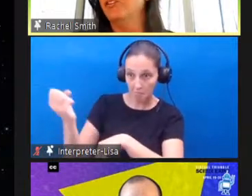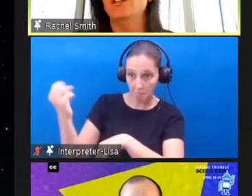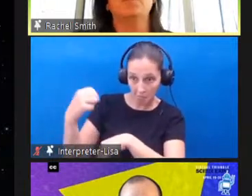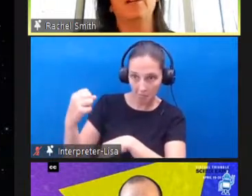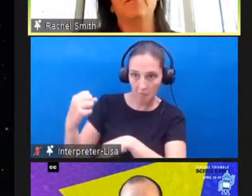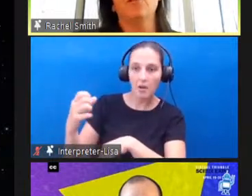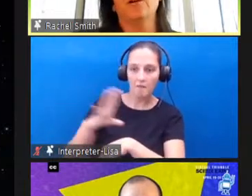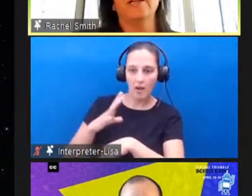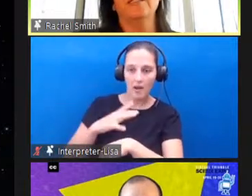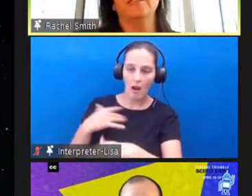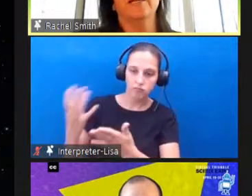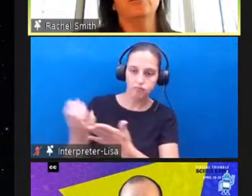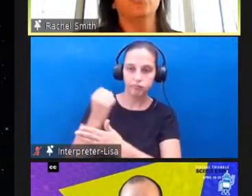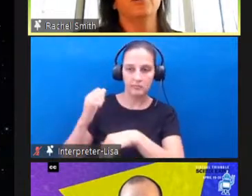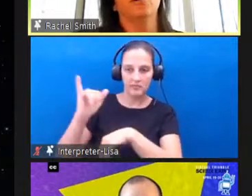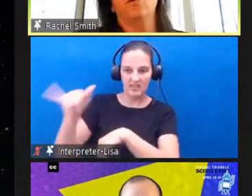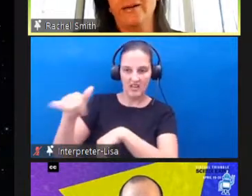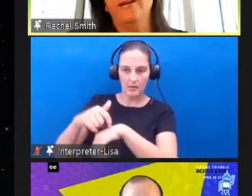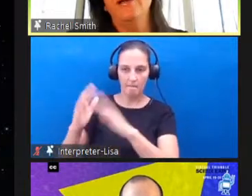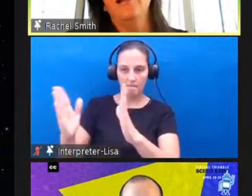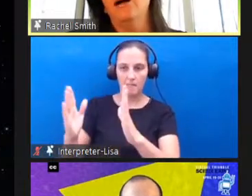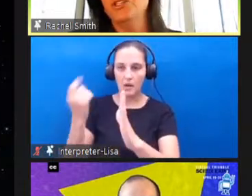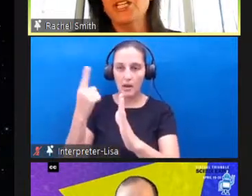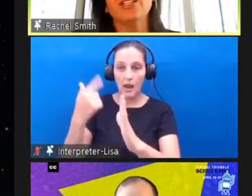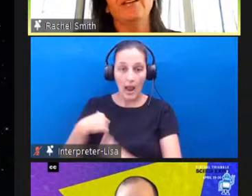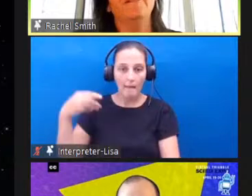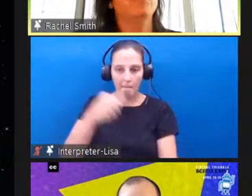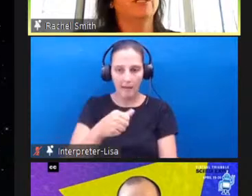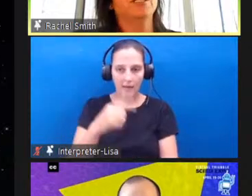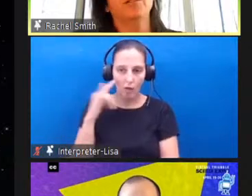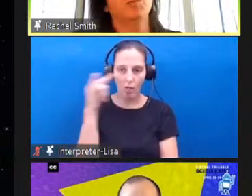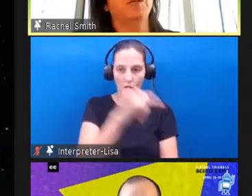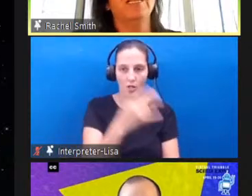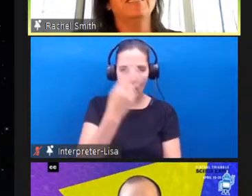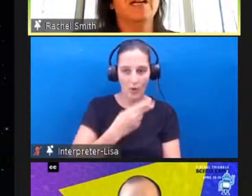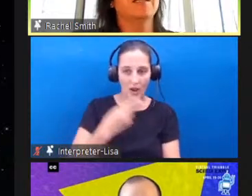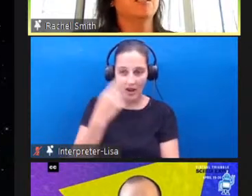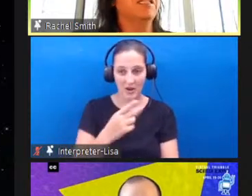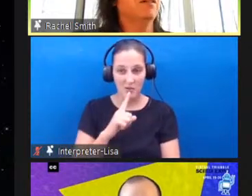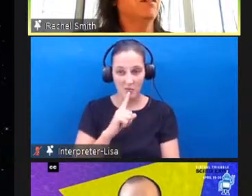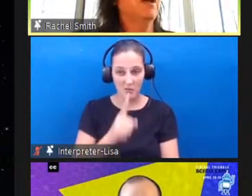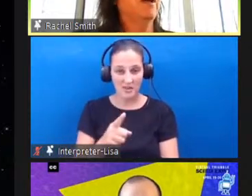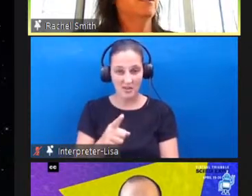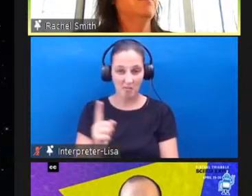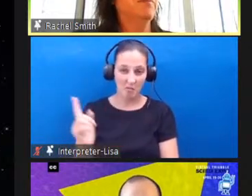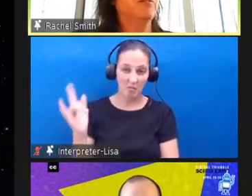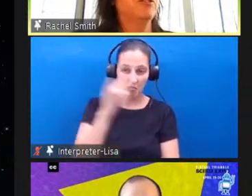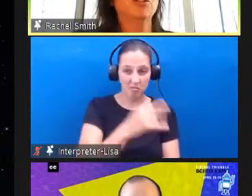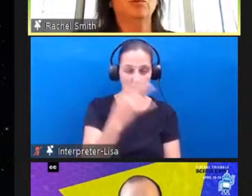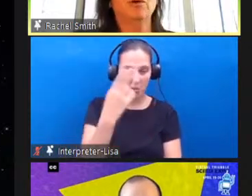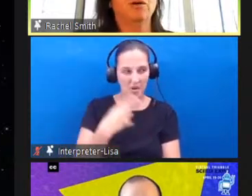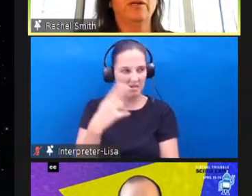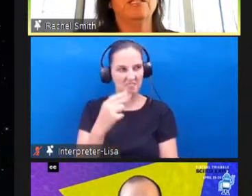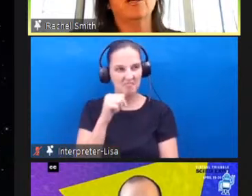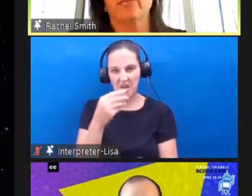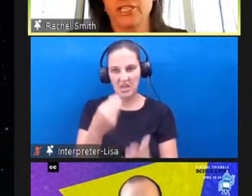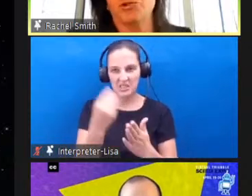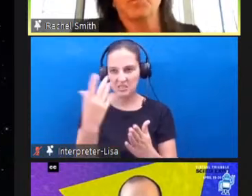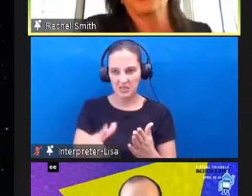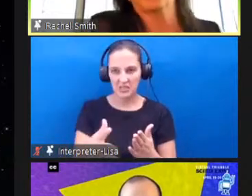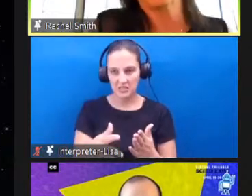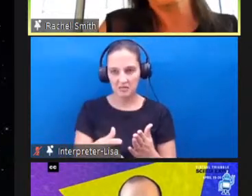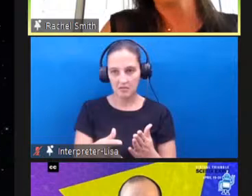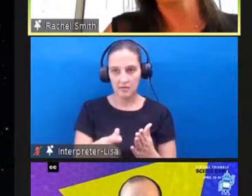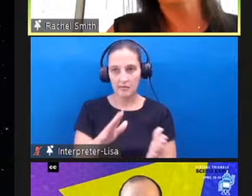time. The only thing you have to pay for is like going to Hawaii, which actually, relatively speaking, isn't that expensive compared to an entire